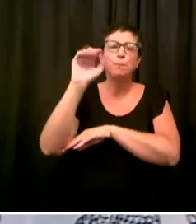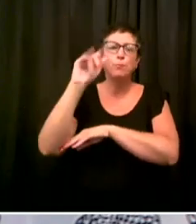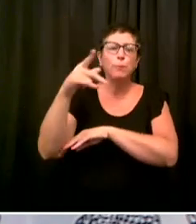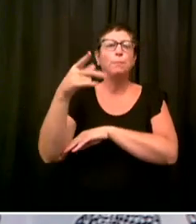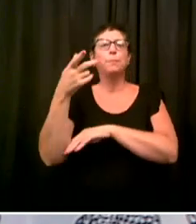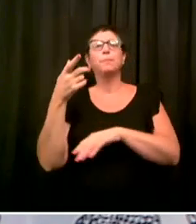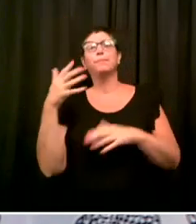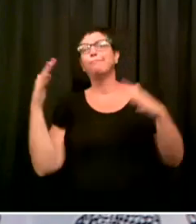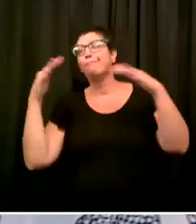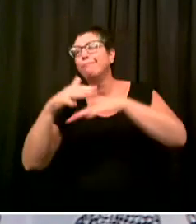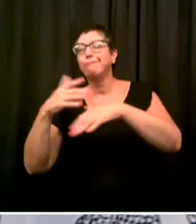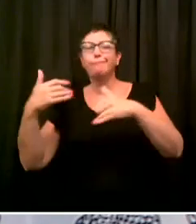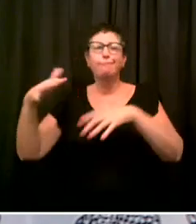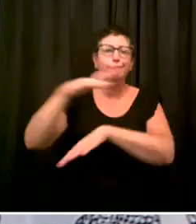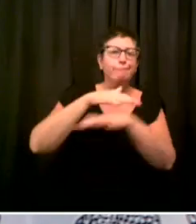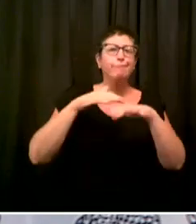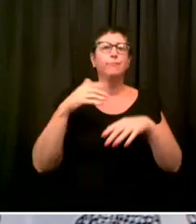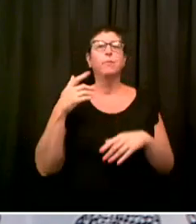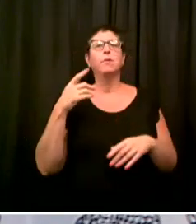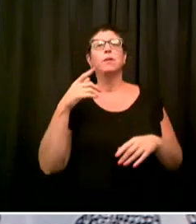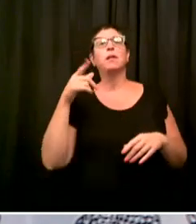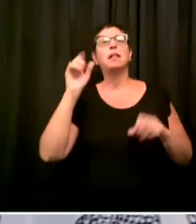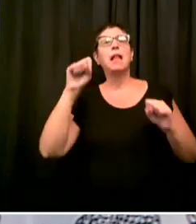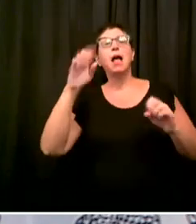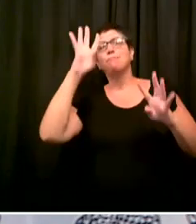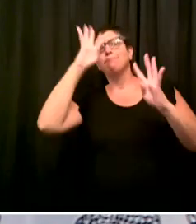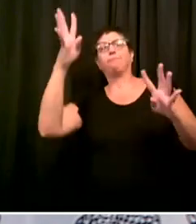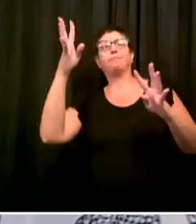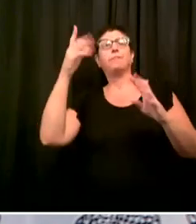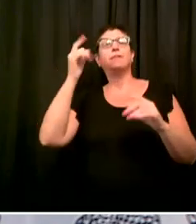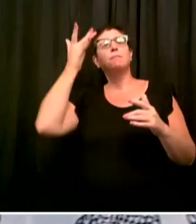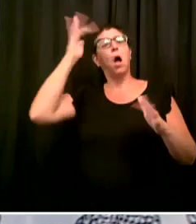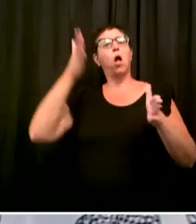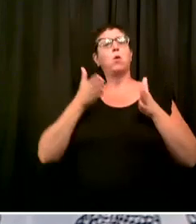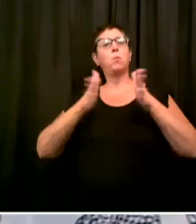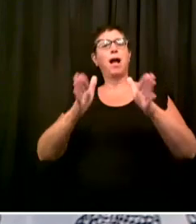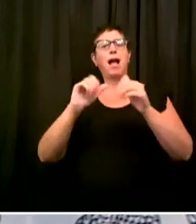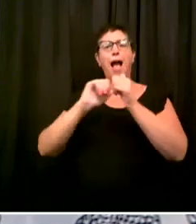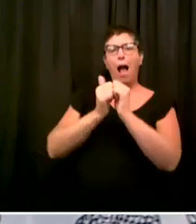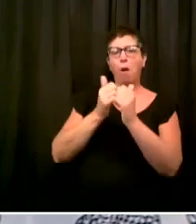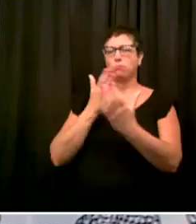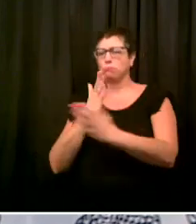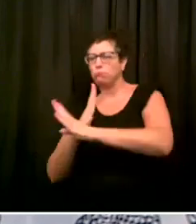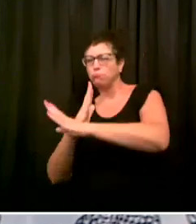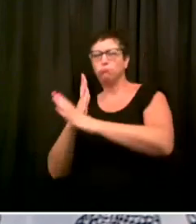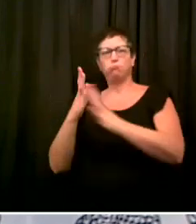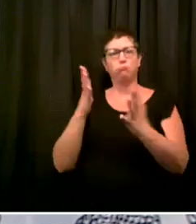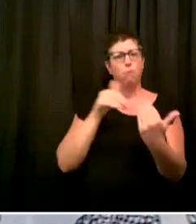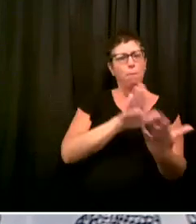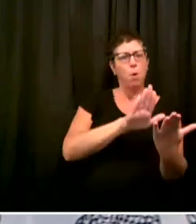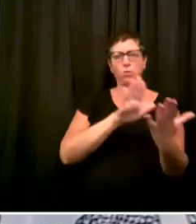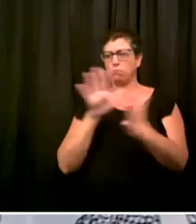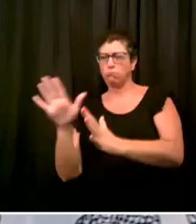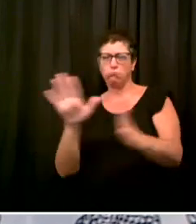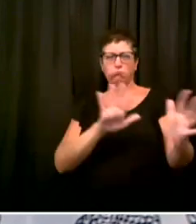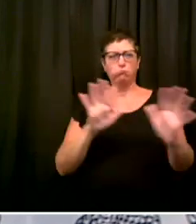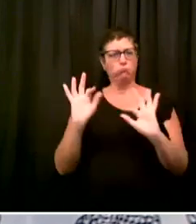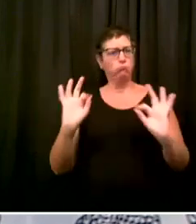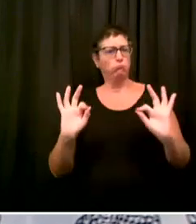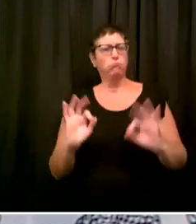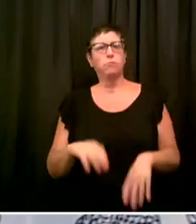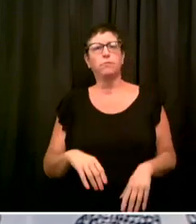smart way. But in terms of timing, again, principals have a lot of experience with different types of